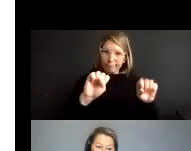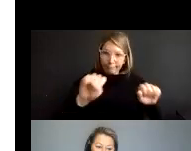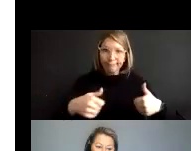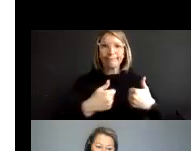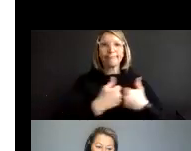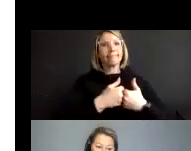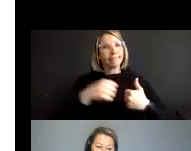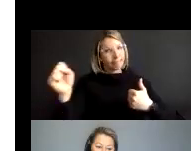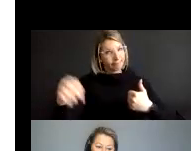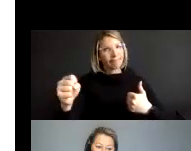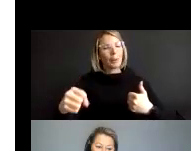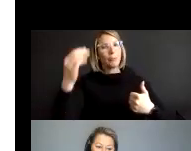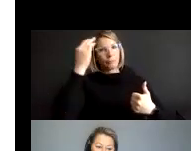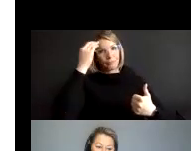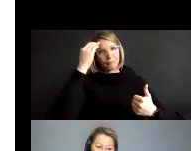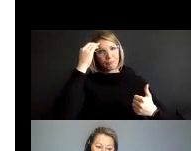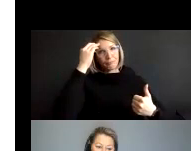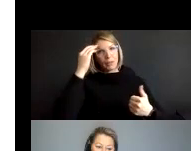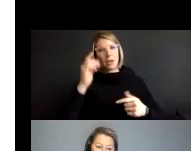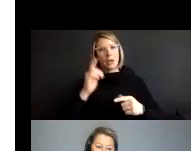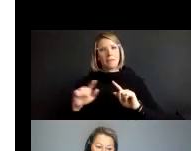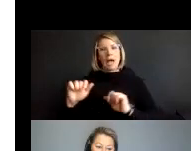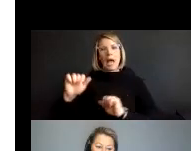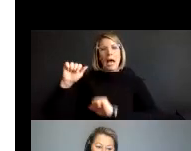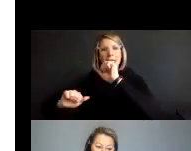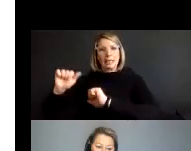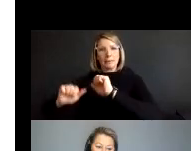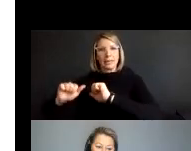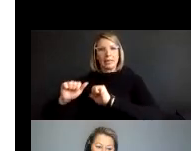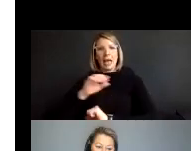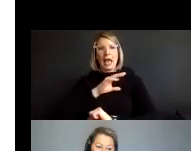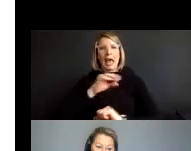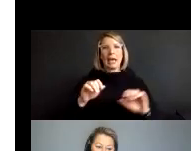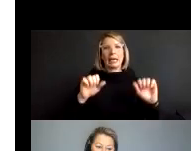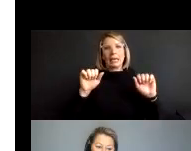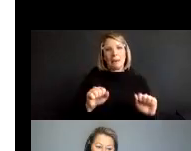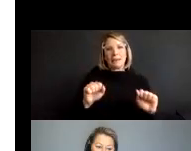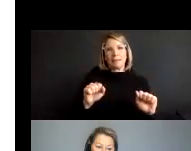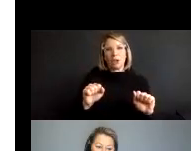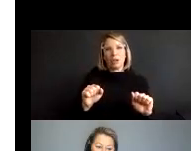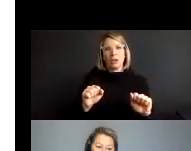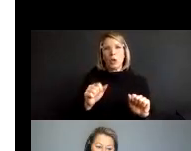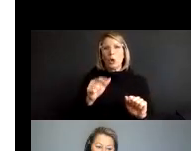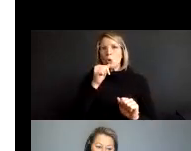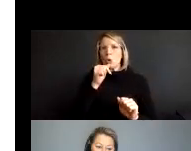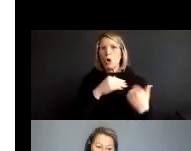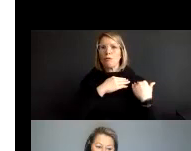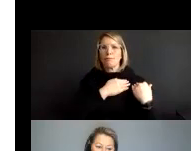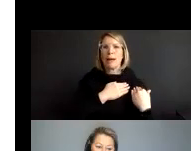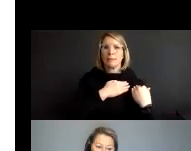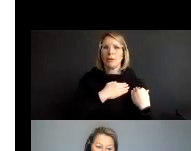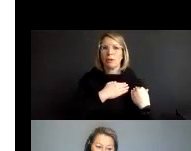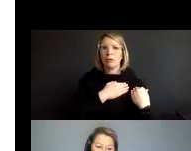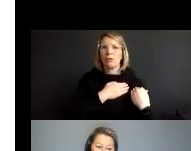recognized in that the assessment of capacity in adult protection is recognized to be, a shared one. And it's recognized that various professions